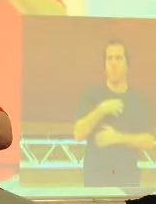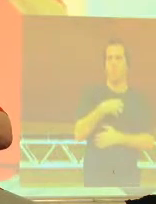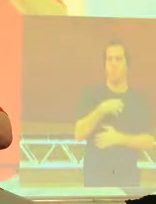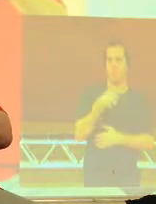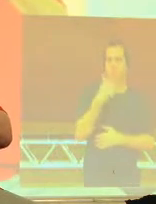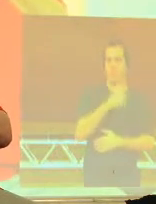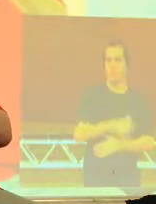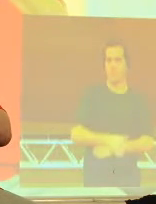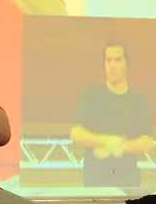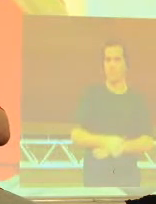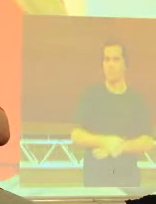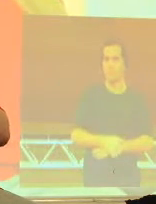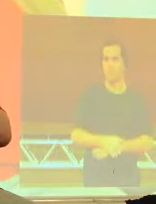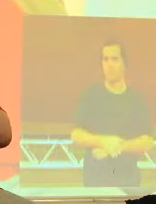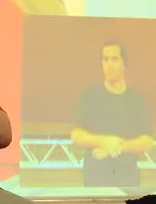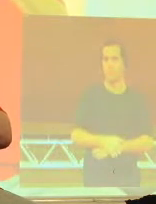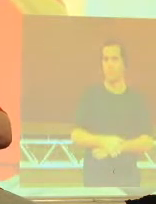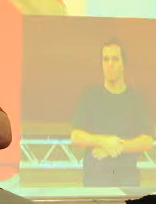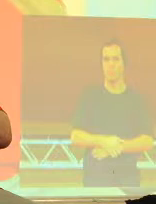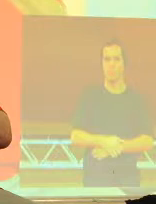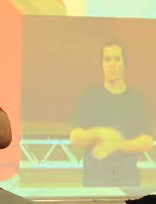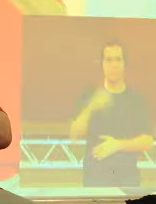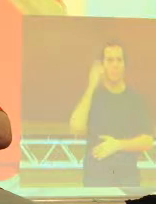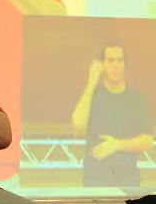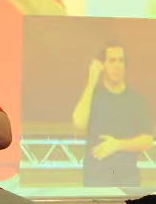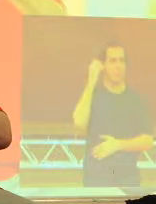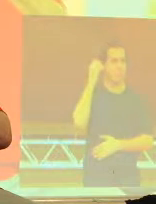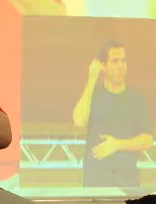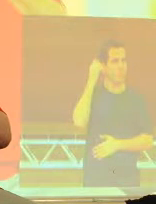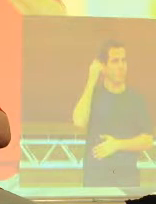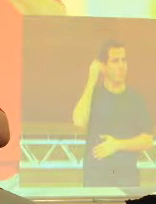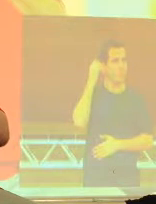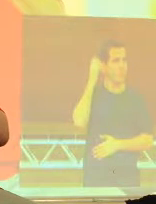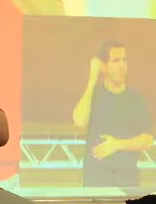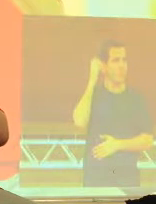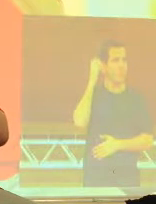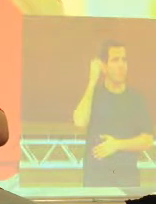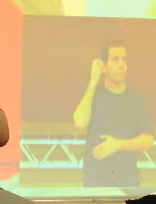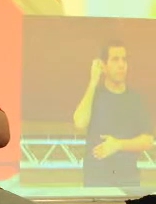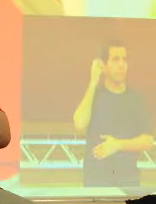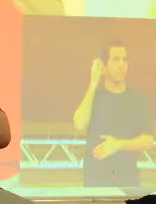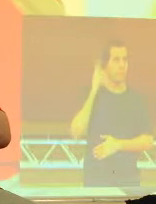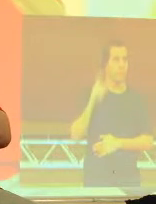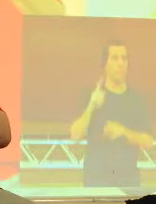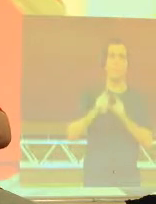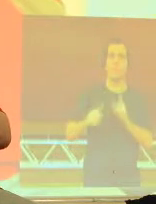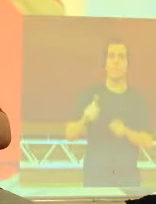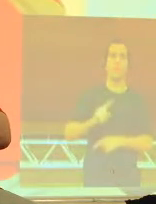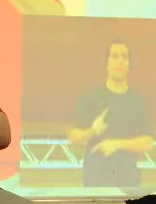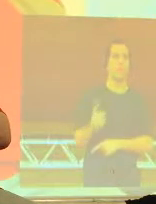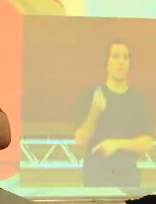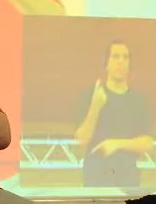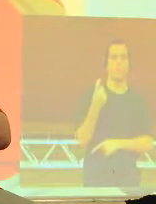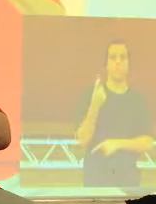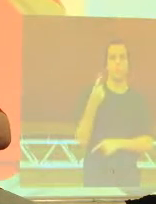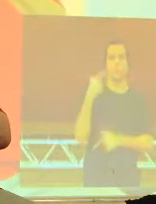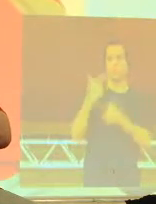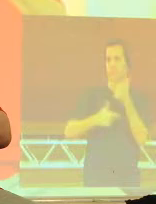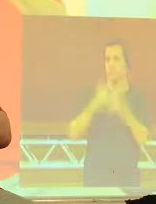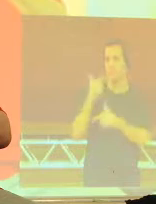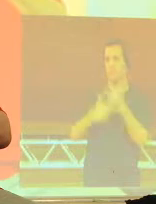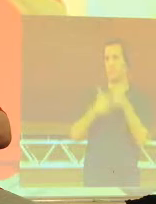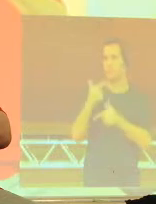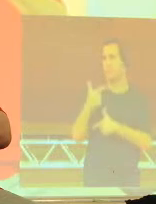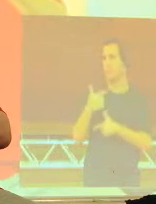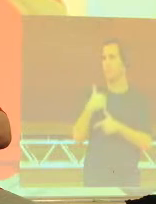But if the only job in the computer field that I could find involved using proprietary software,